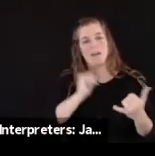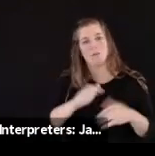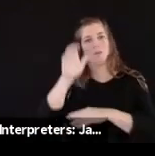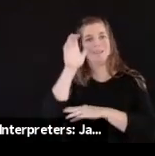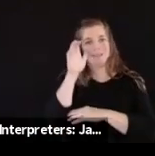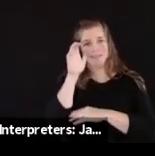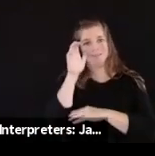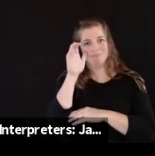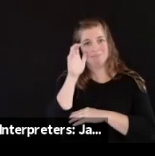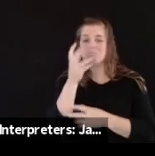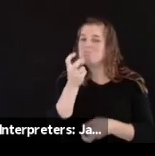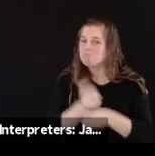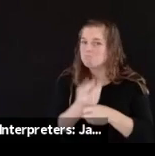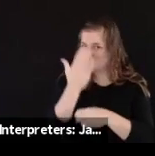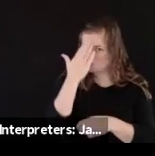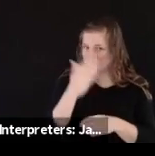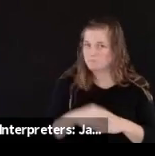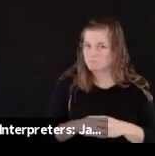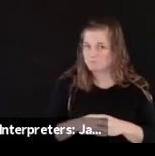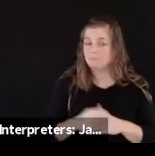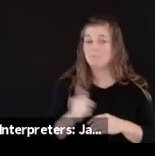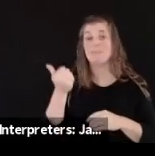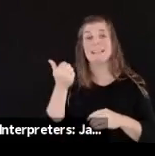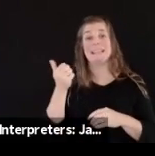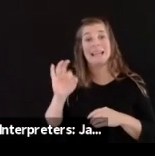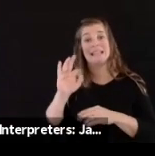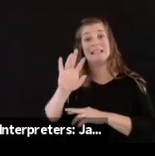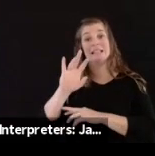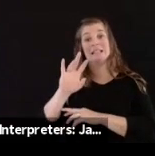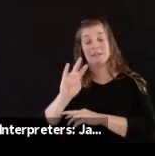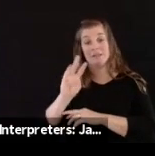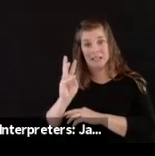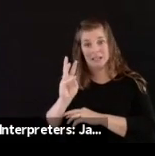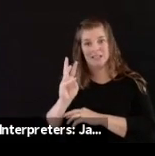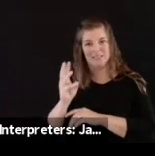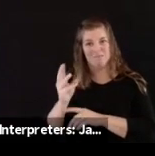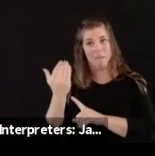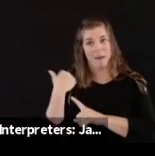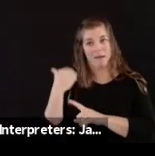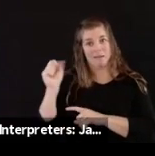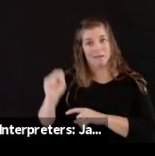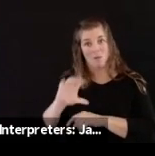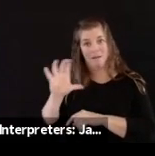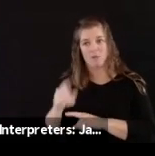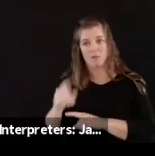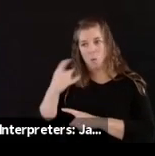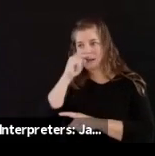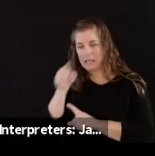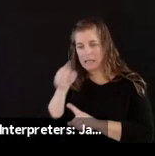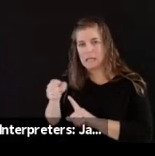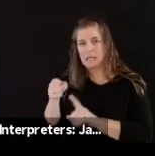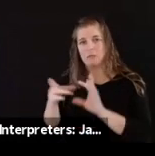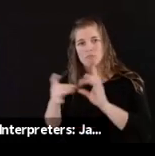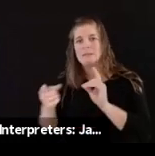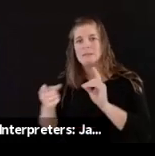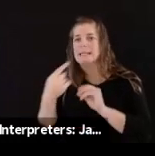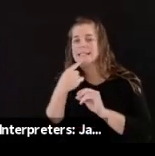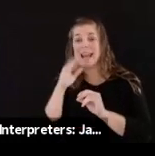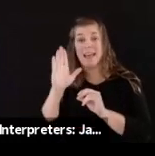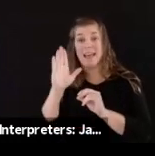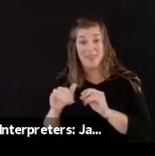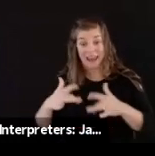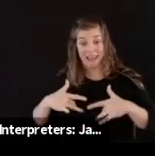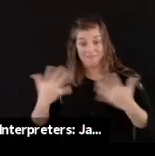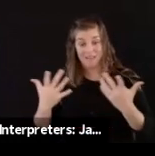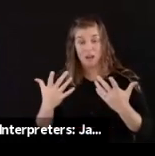In 1976, one of those kids who participated in Soweto in the uprising, he said that that event represented divorce between